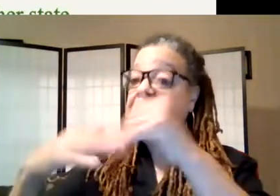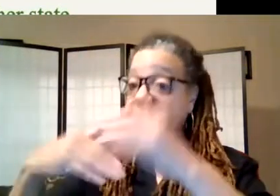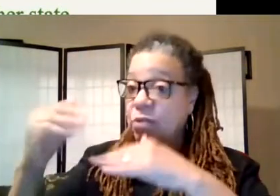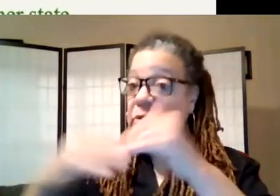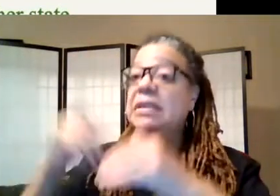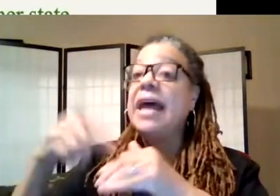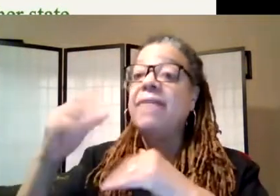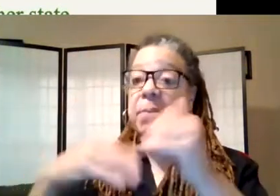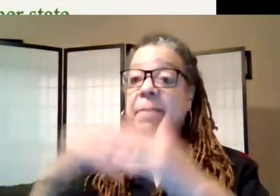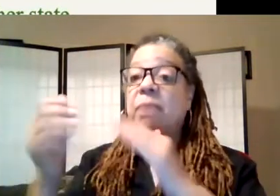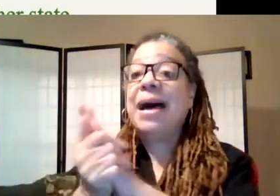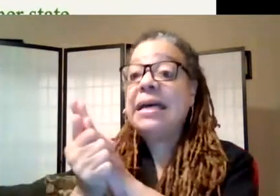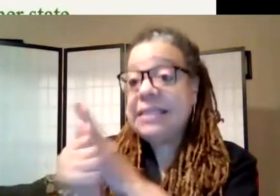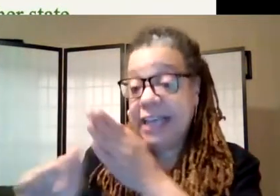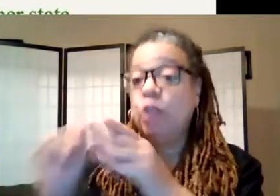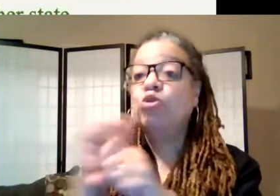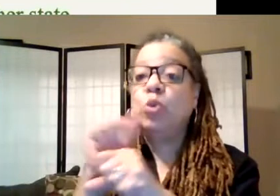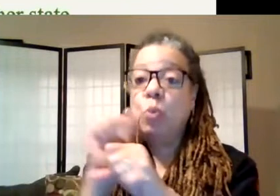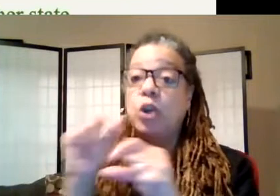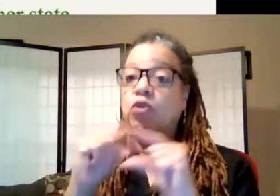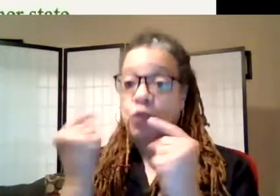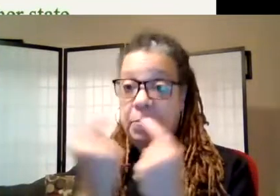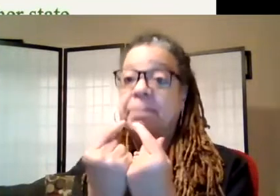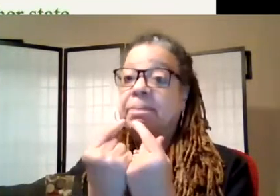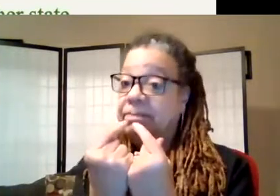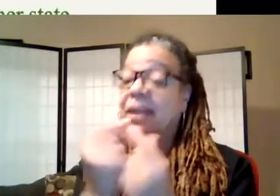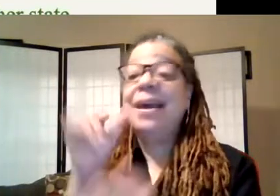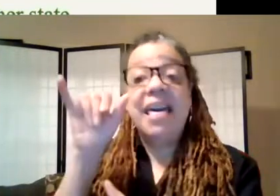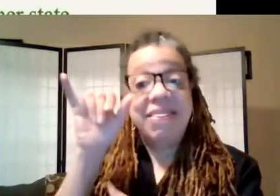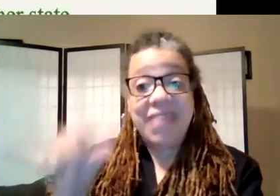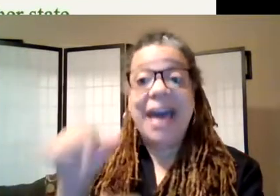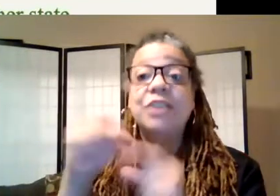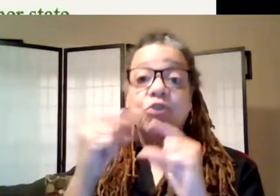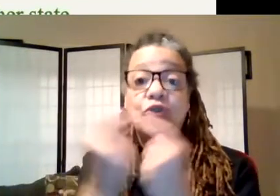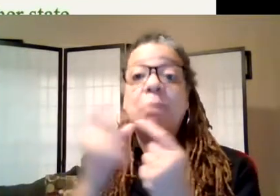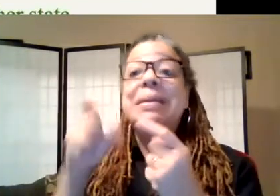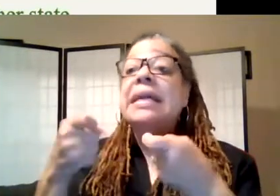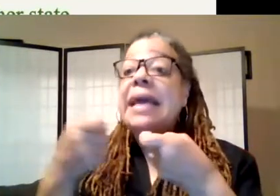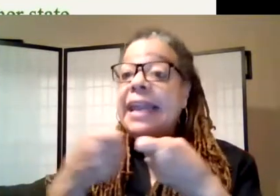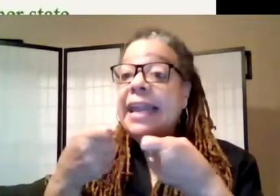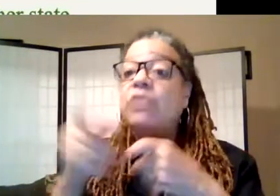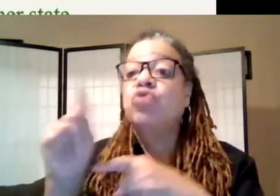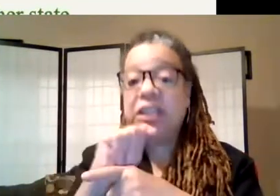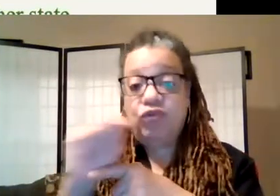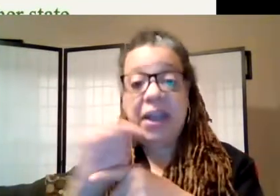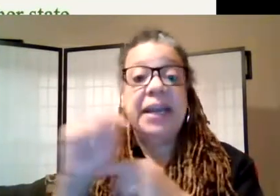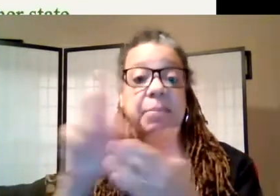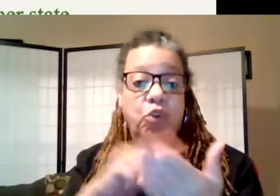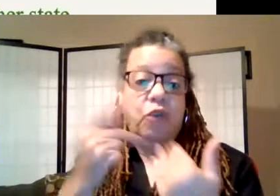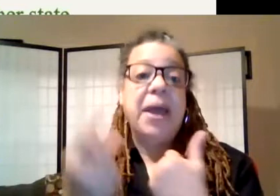built by a skilled and trained workforce. And that workforce, by and large, has to have the electric training program or